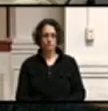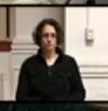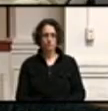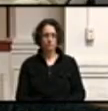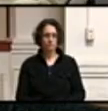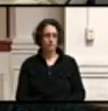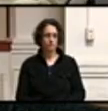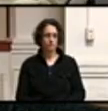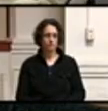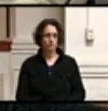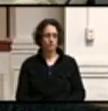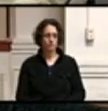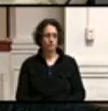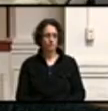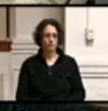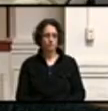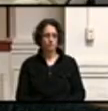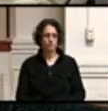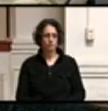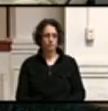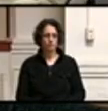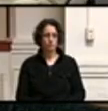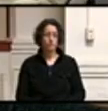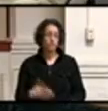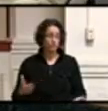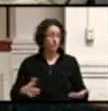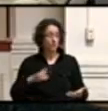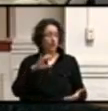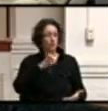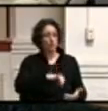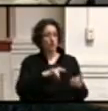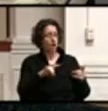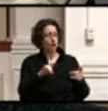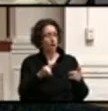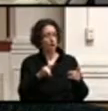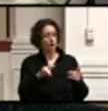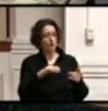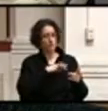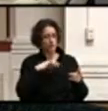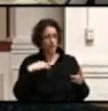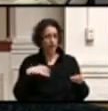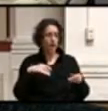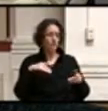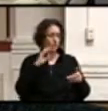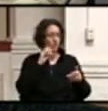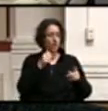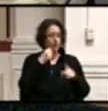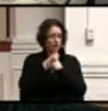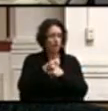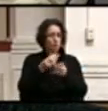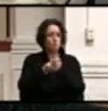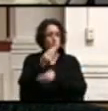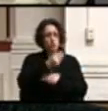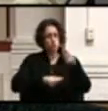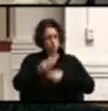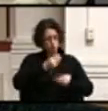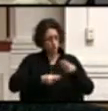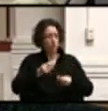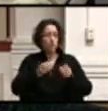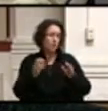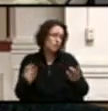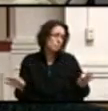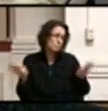using this as another tool to do year-round budgeting and looking at personnel